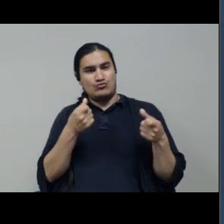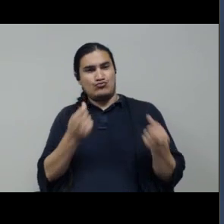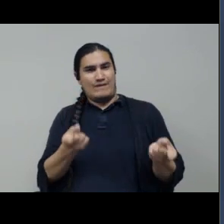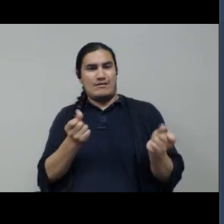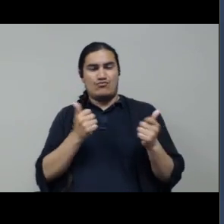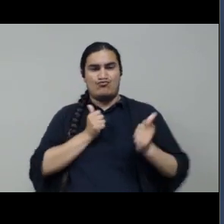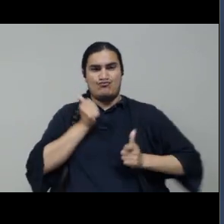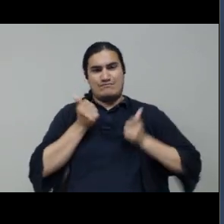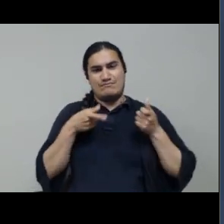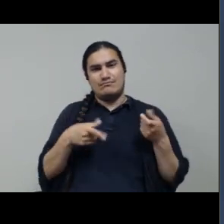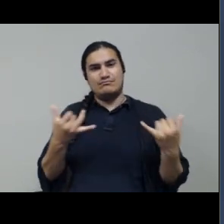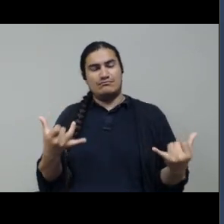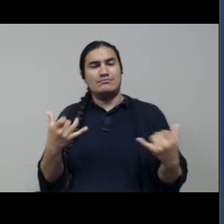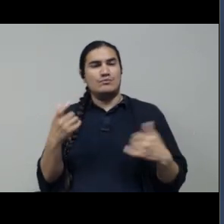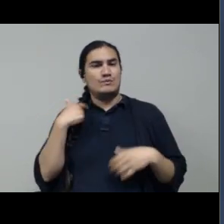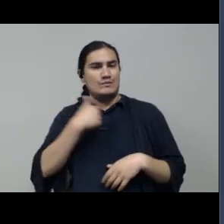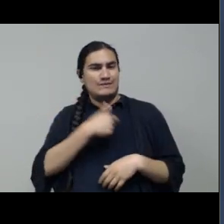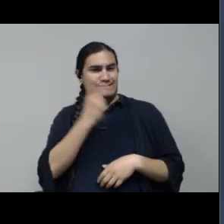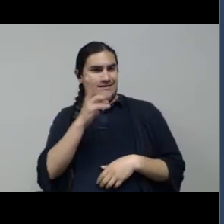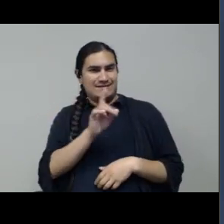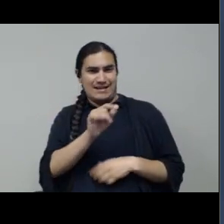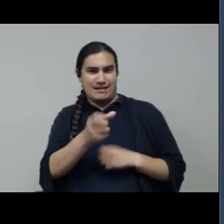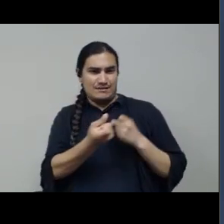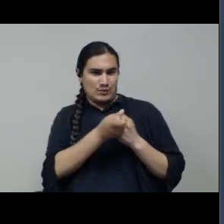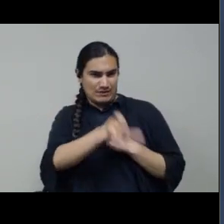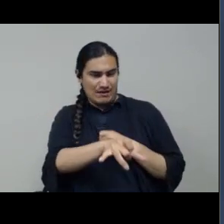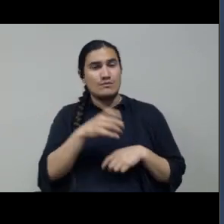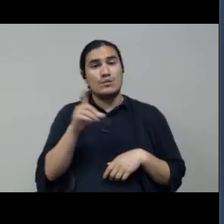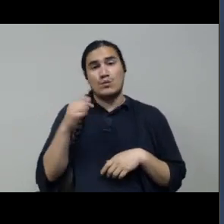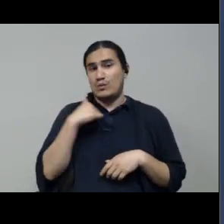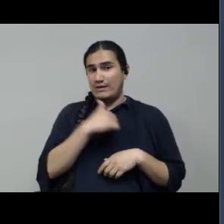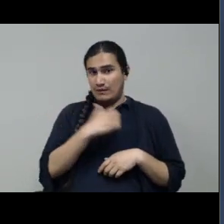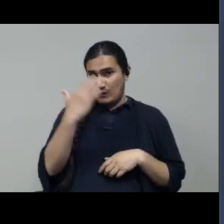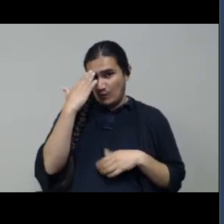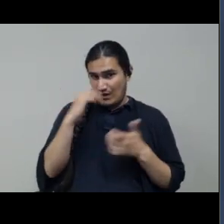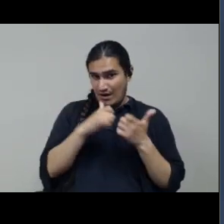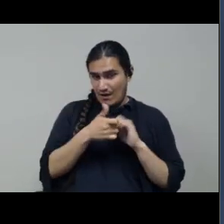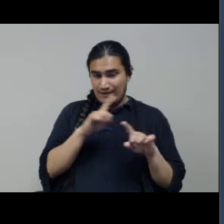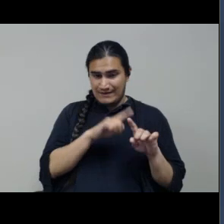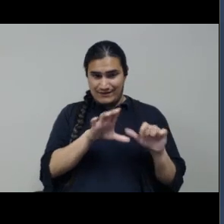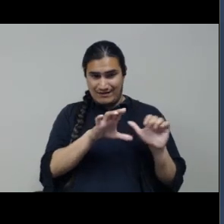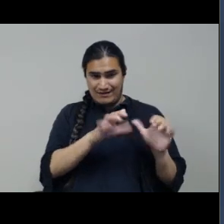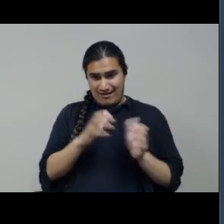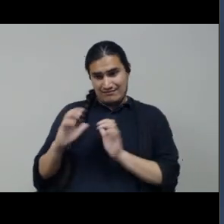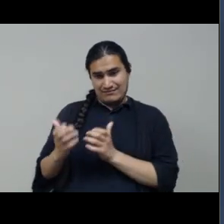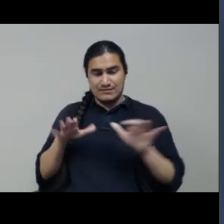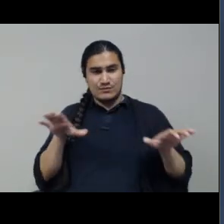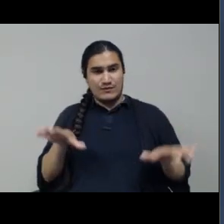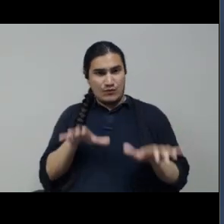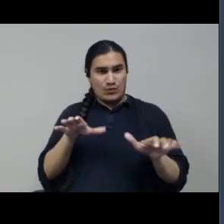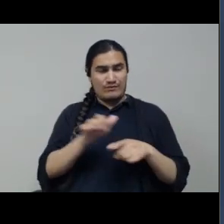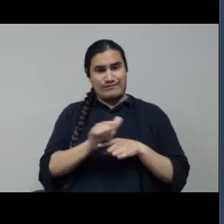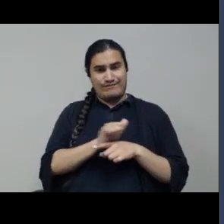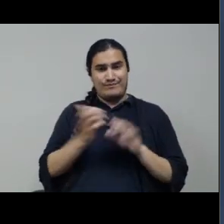And we've seen data that supports that. Do we know how these different classes perform compared to each